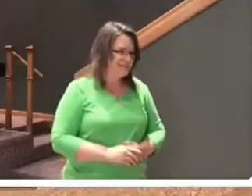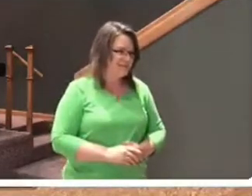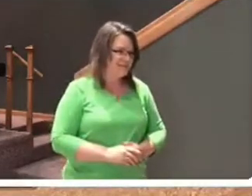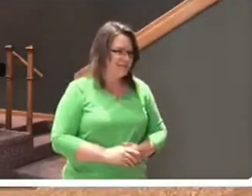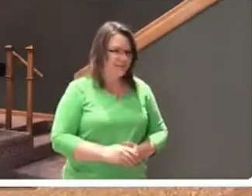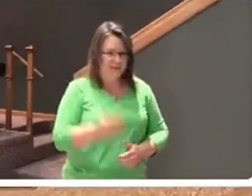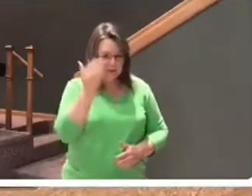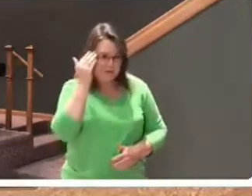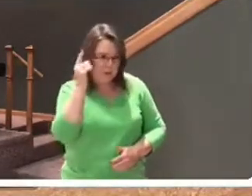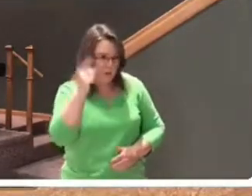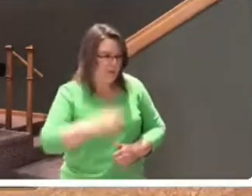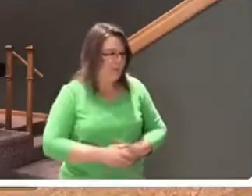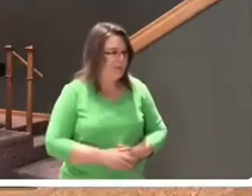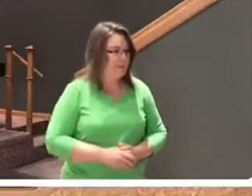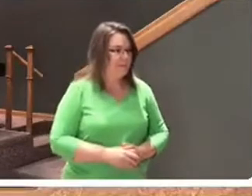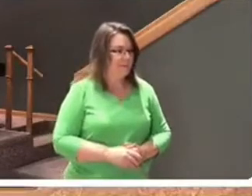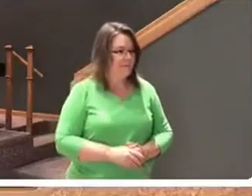Do you know Him?